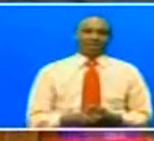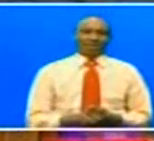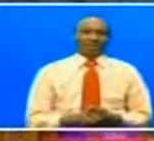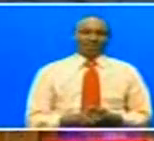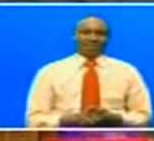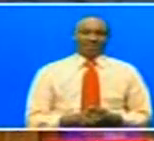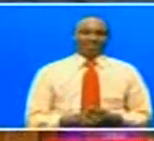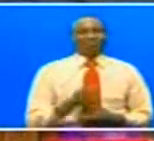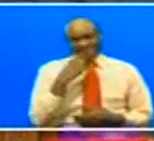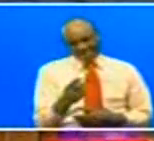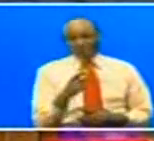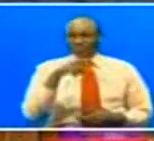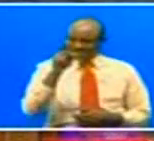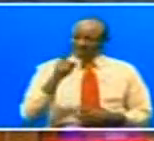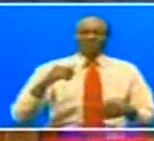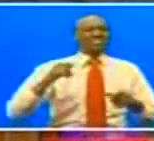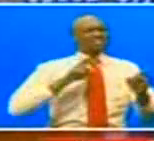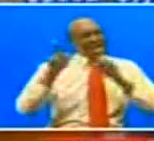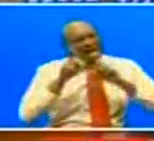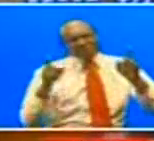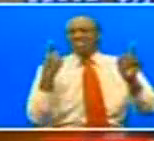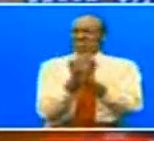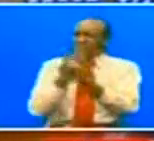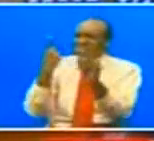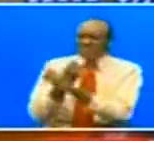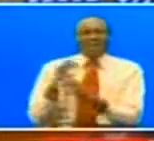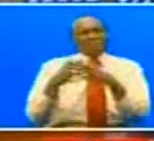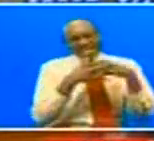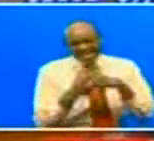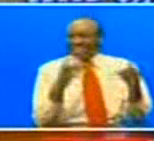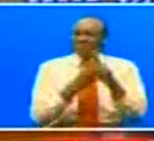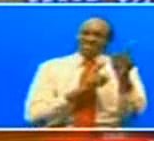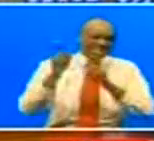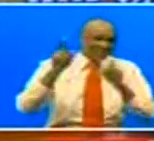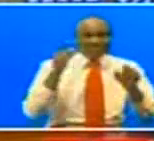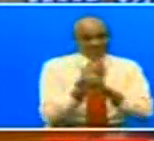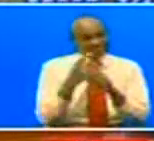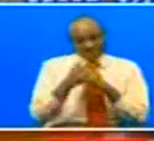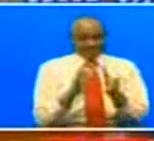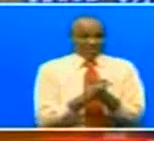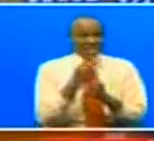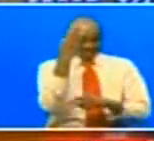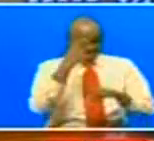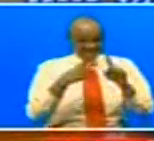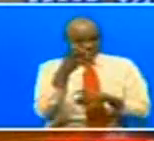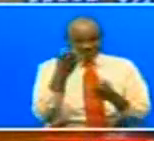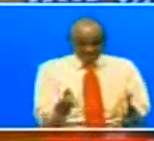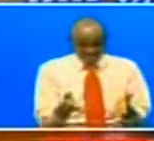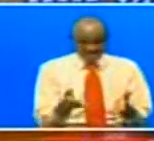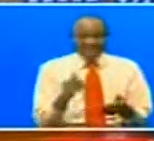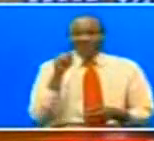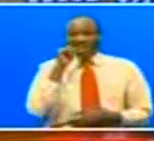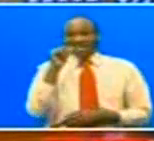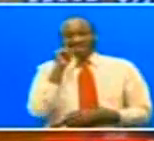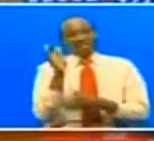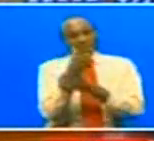I tell you, he's been all around the world, Middle East, Washington, D.C., you name it. And now for the last 3 years and change, he's been British High Commissioner